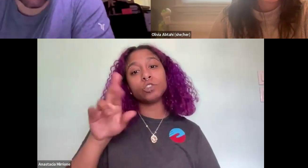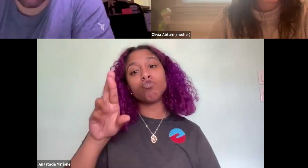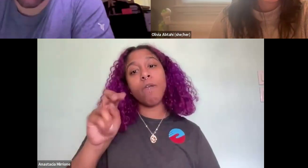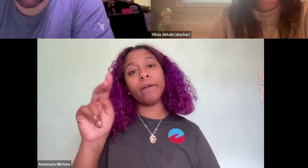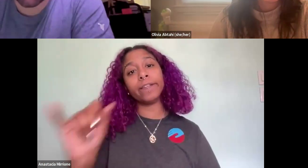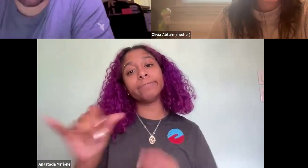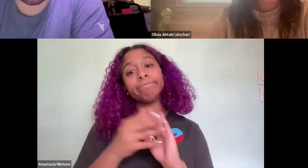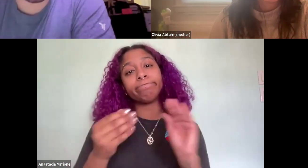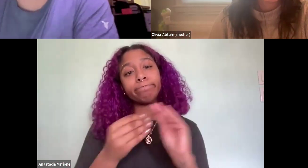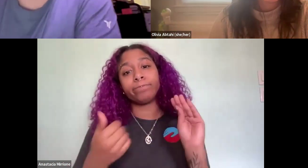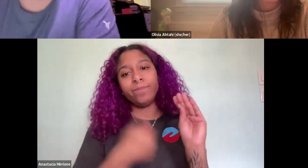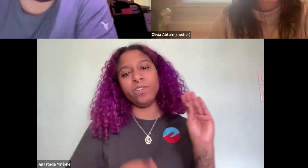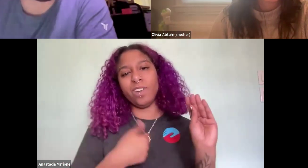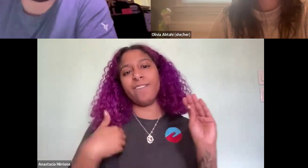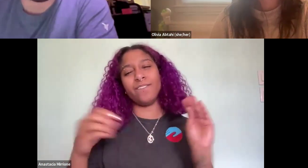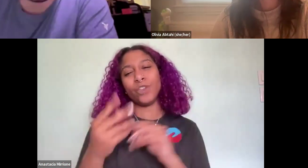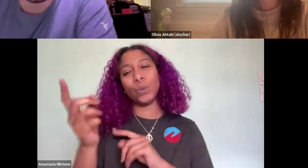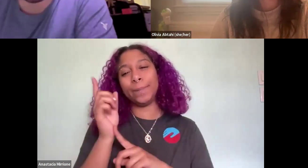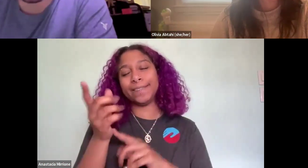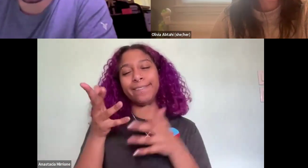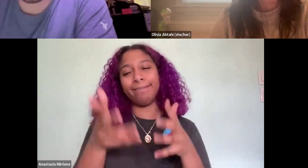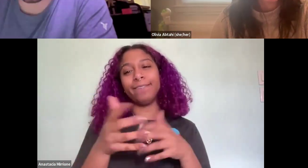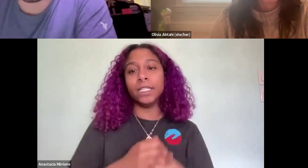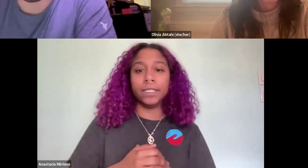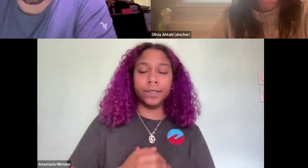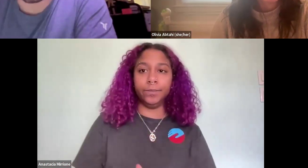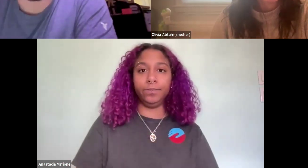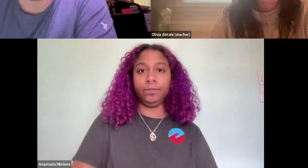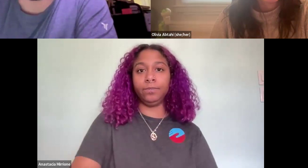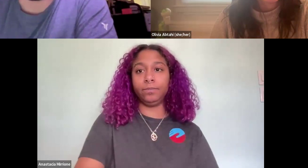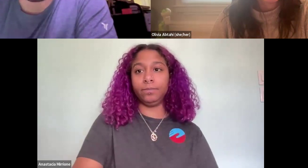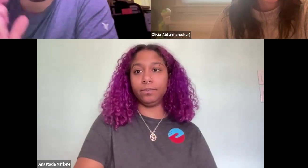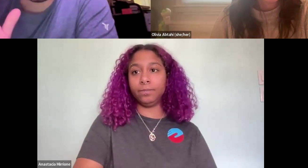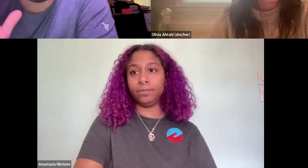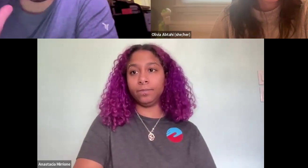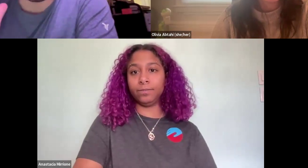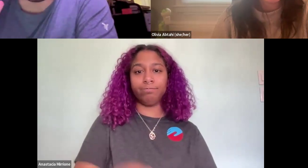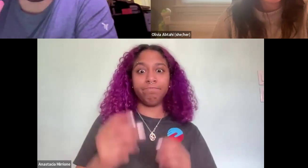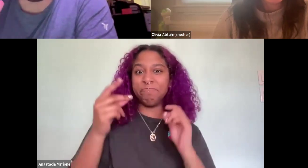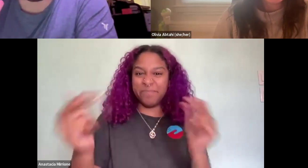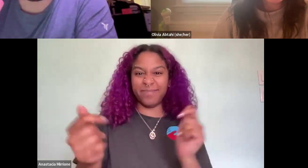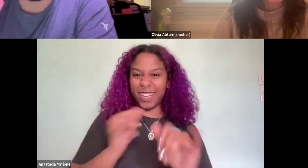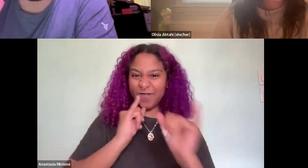And I'm so sorry, we only have a couple minutes left. This is a flash interview.